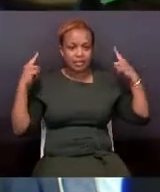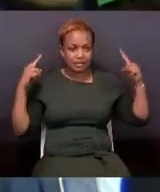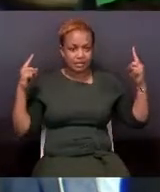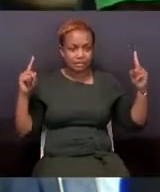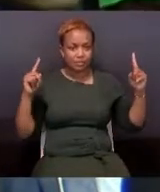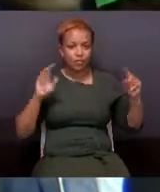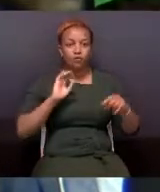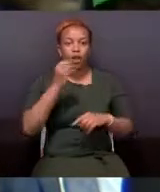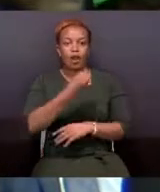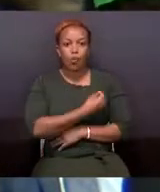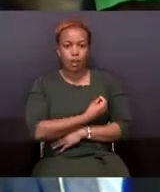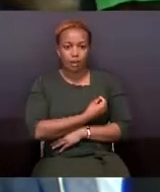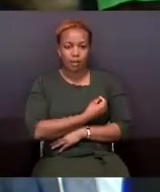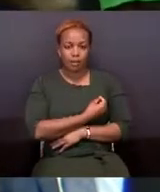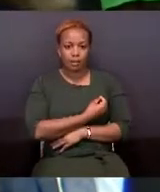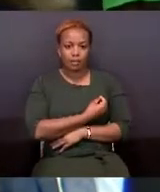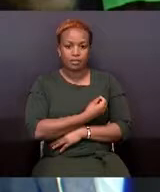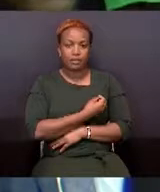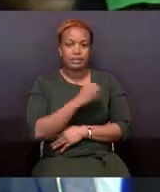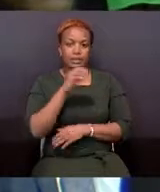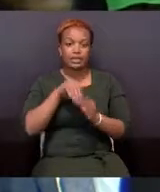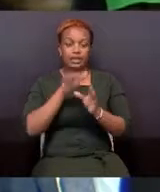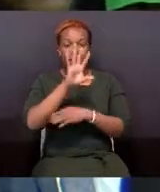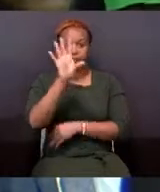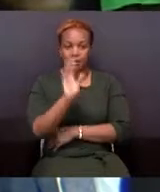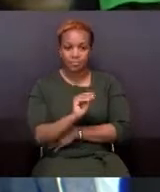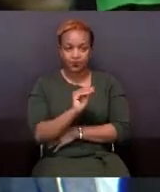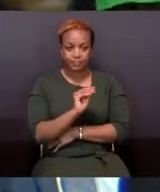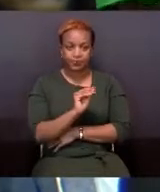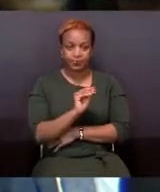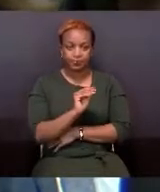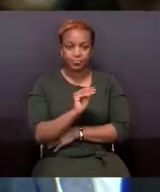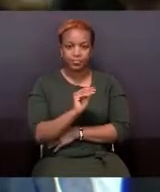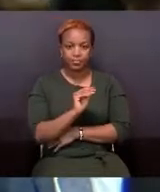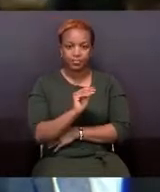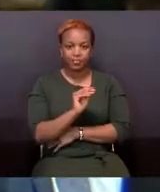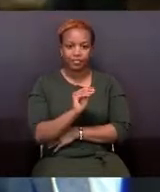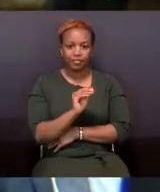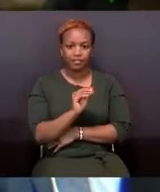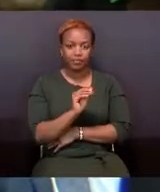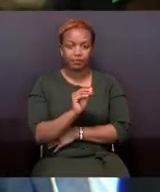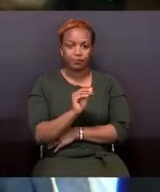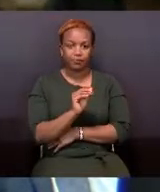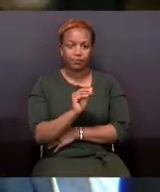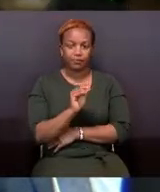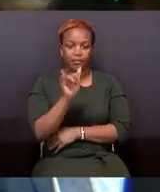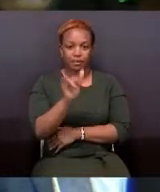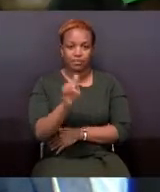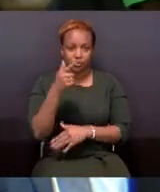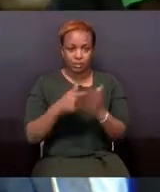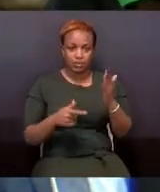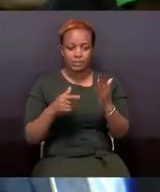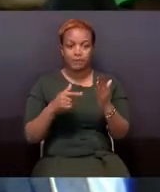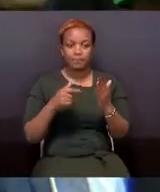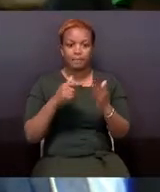our in Africa? I end off by bringing out a quote that Namibia's